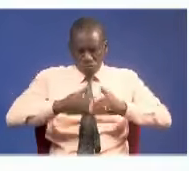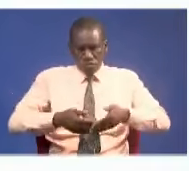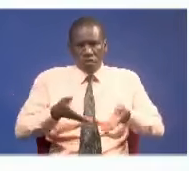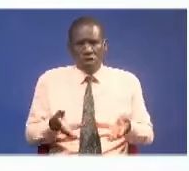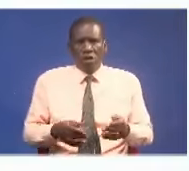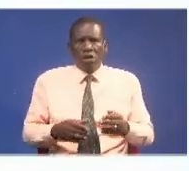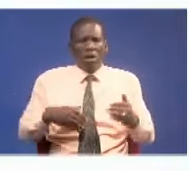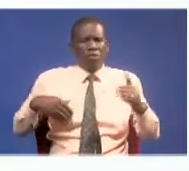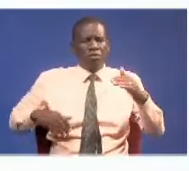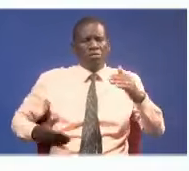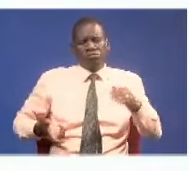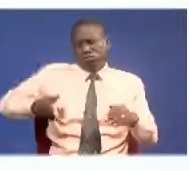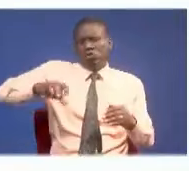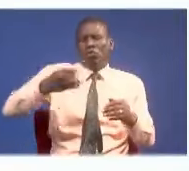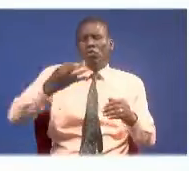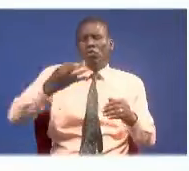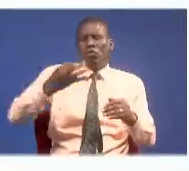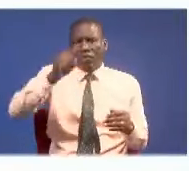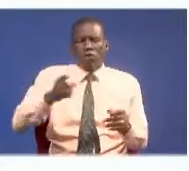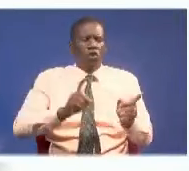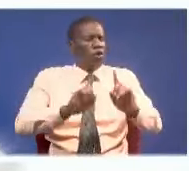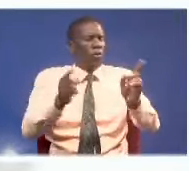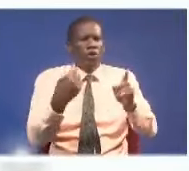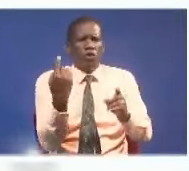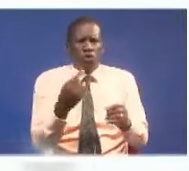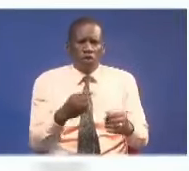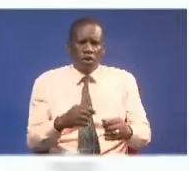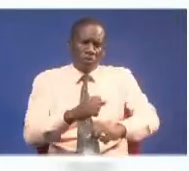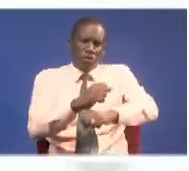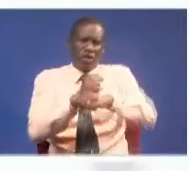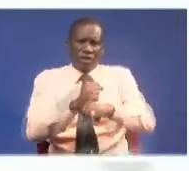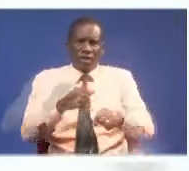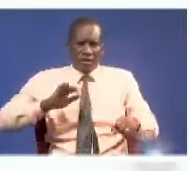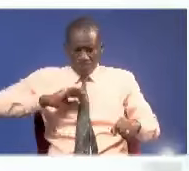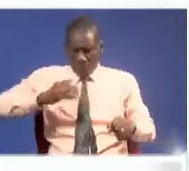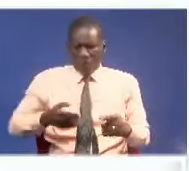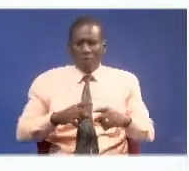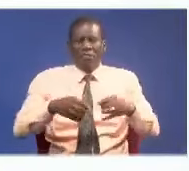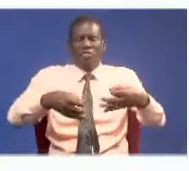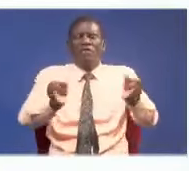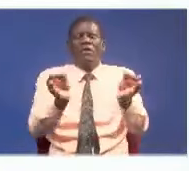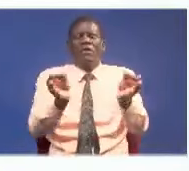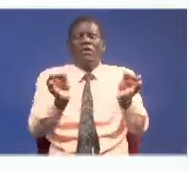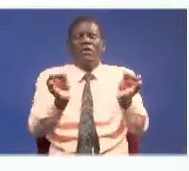30,000. And we are not only covering mothers, but the whole family.